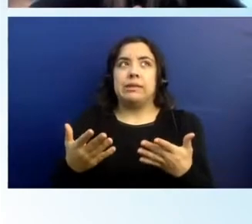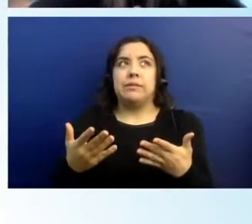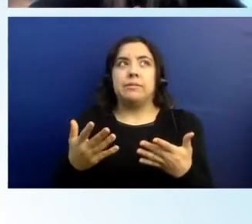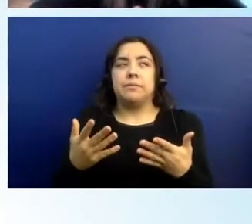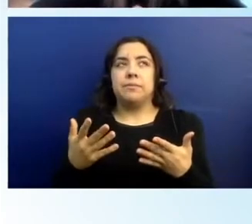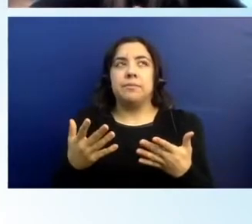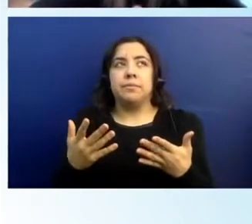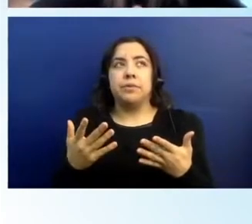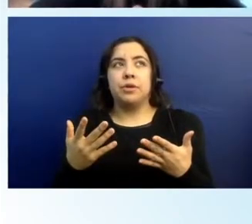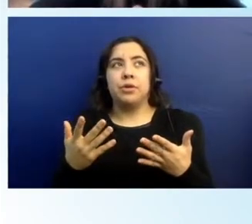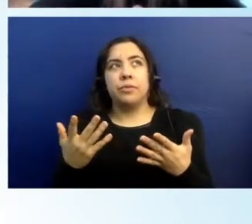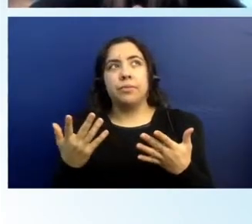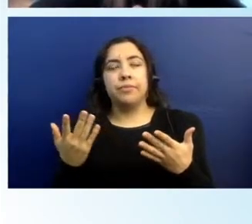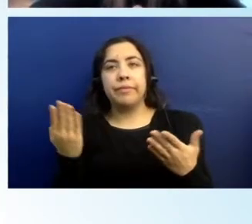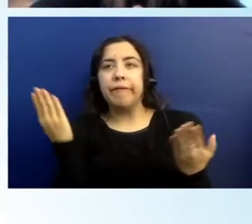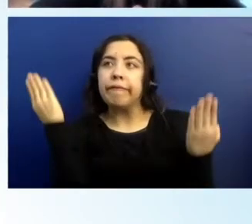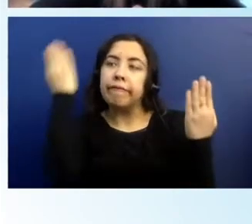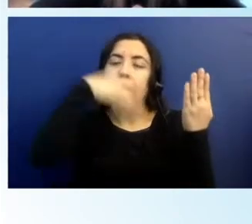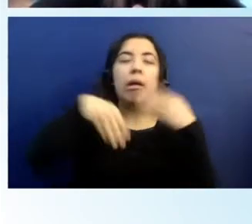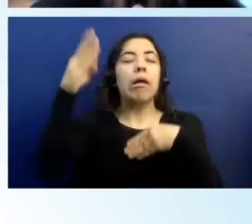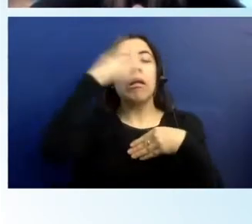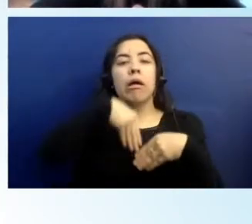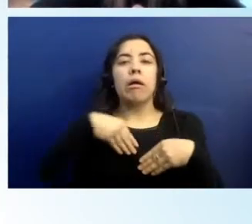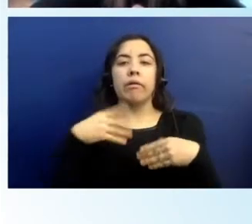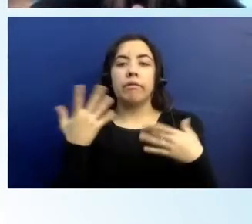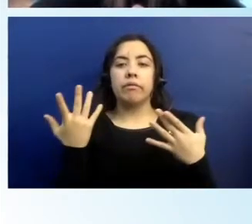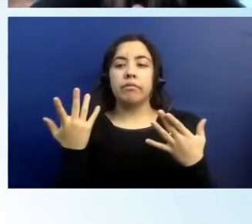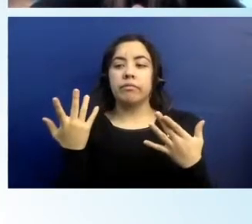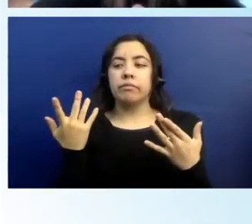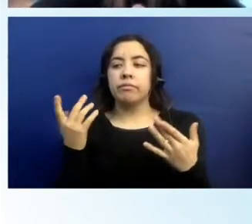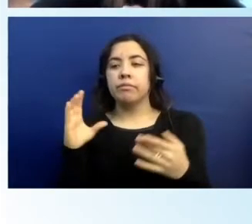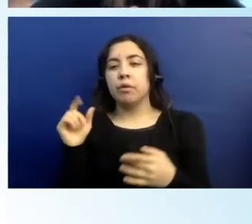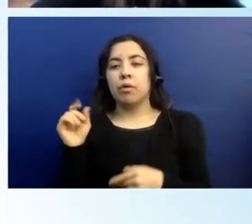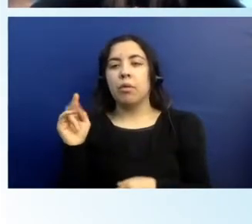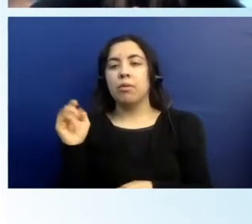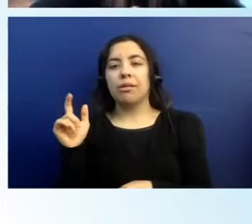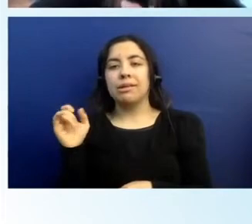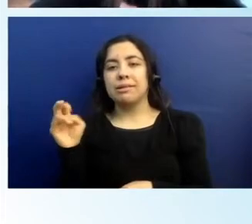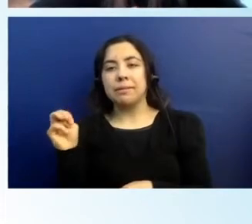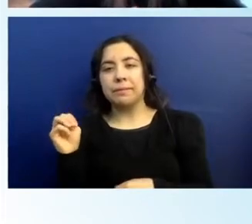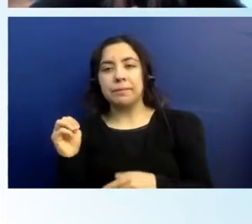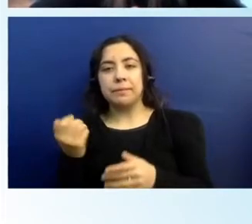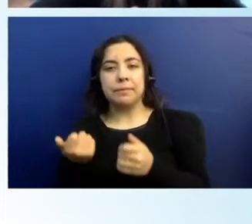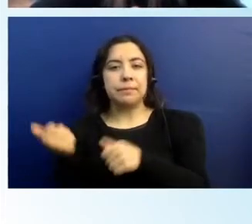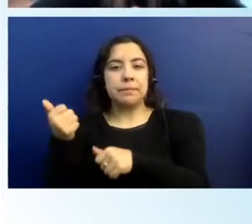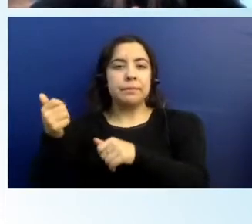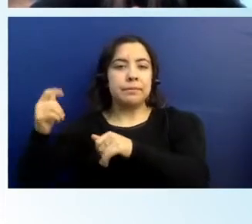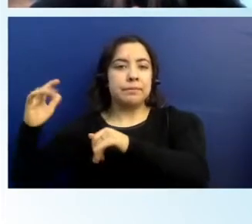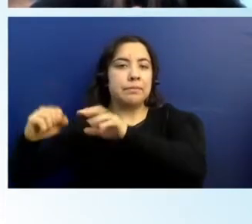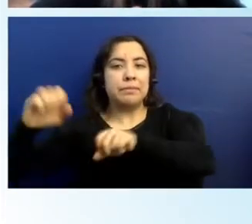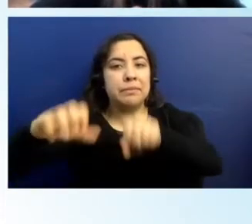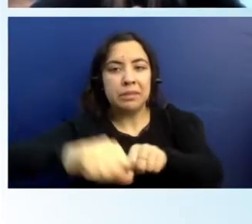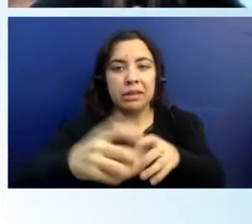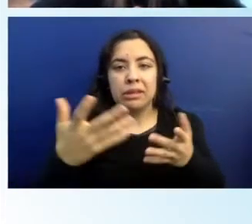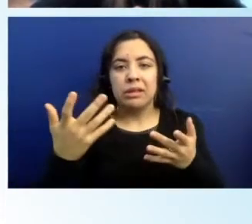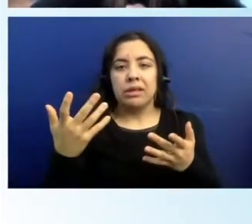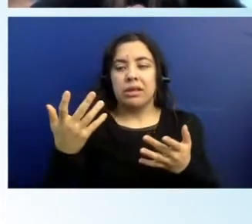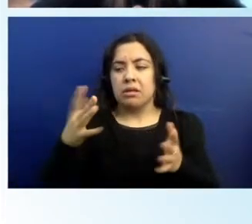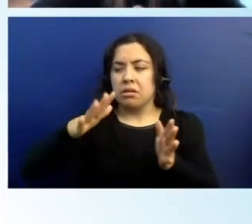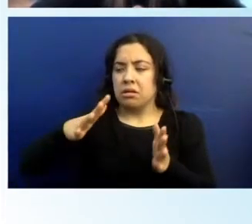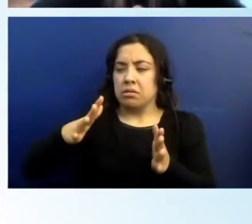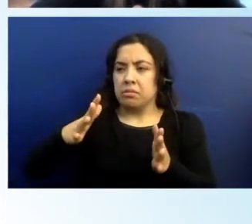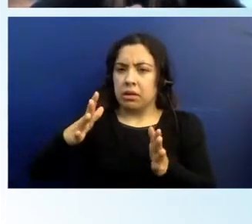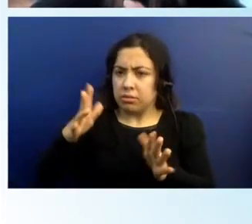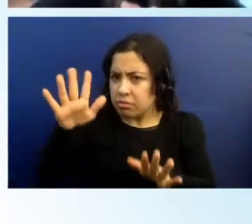of guises the truth of the land, the truth of the matter, that indigenous people still live